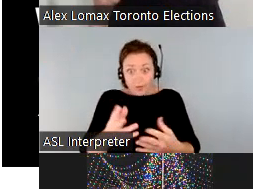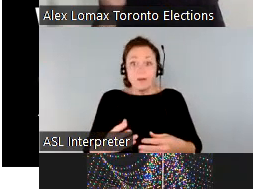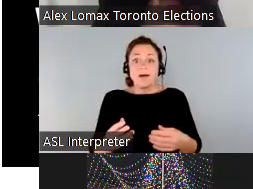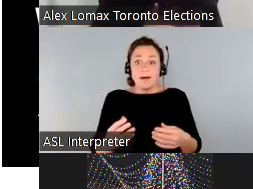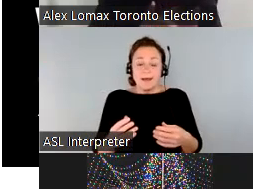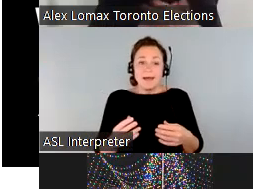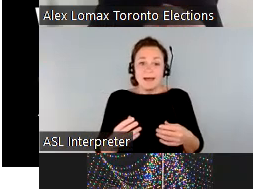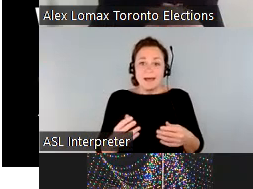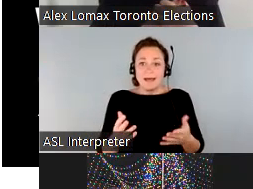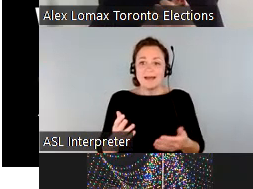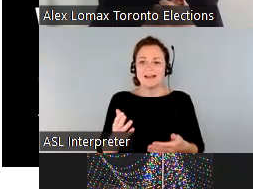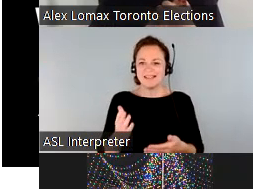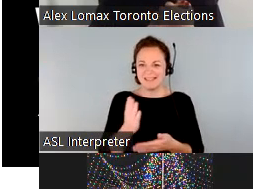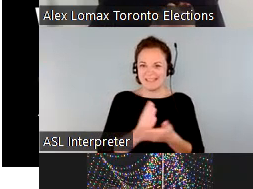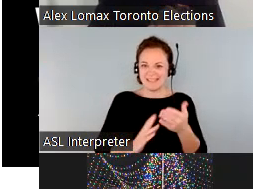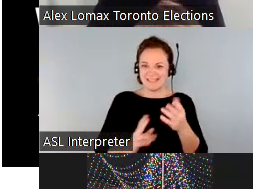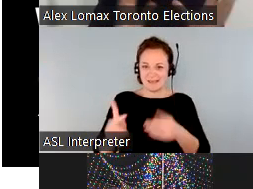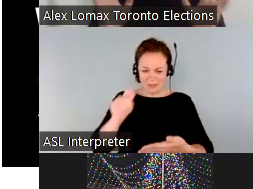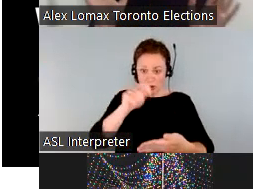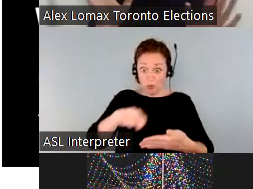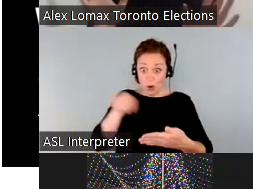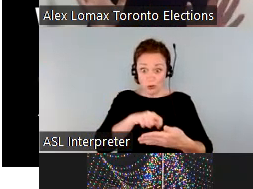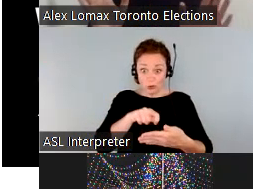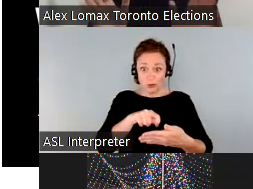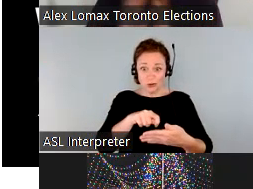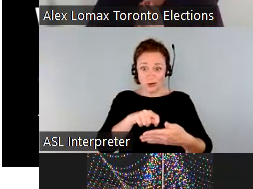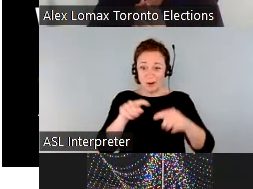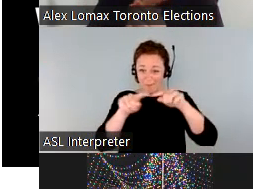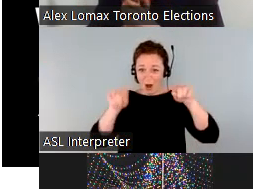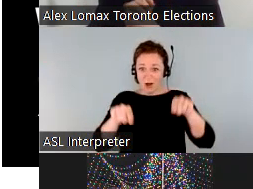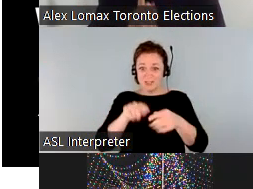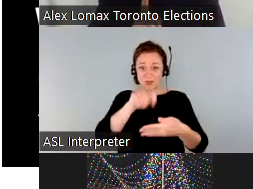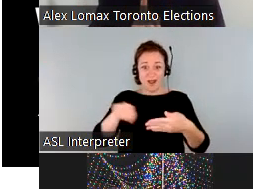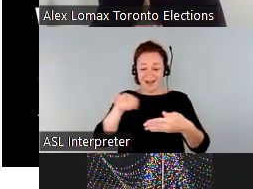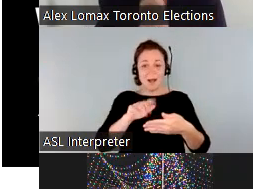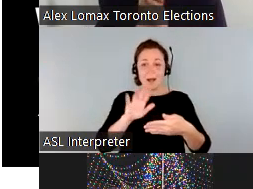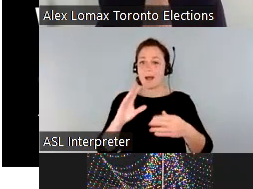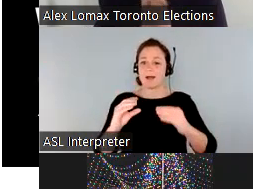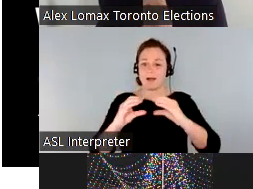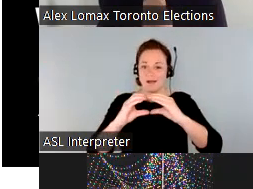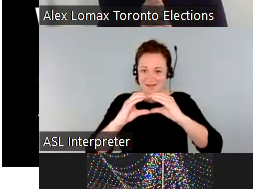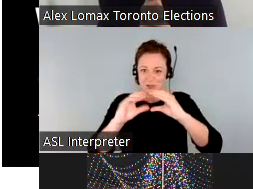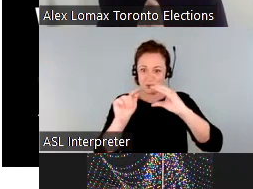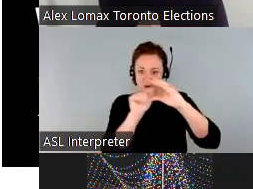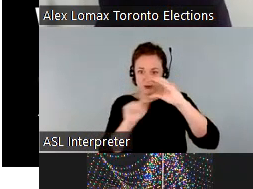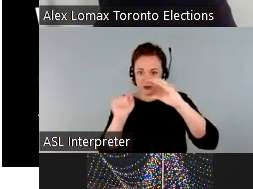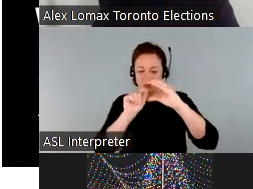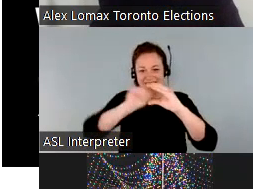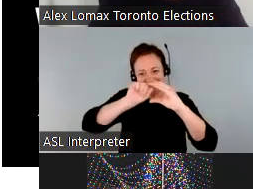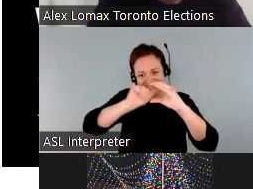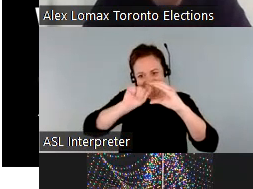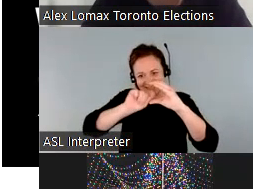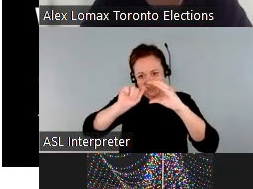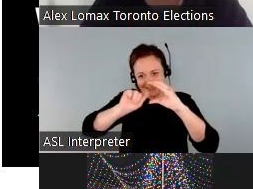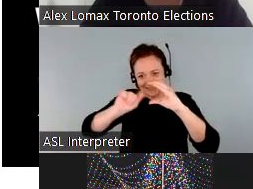people assume it's going to be a cross in a box, because most elections are. This one is an oval that you have to fill in.